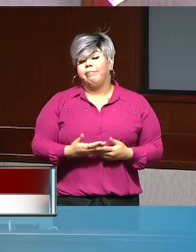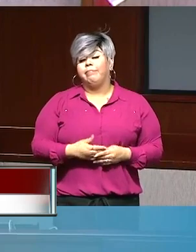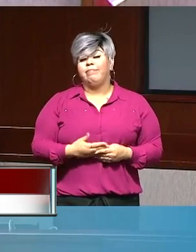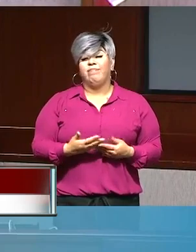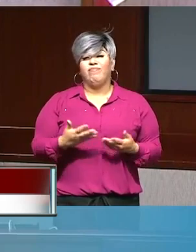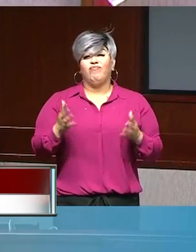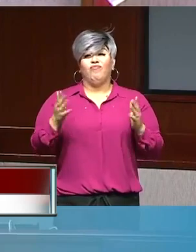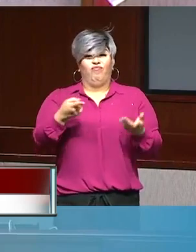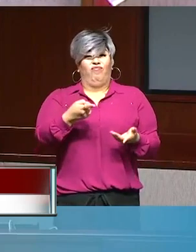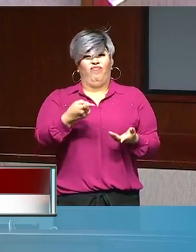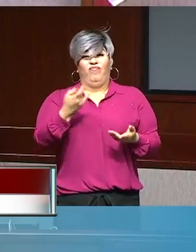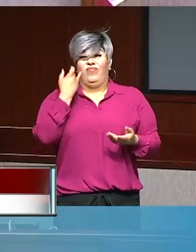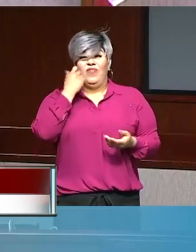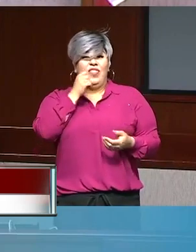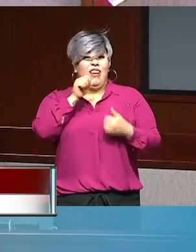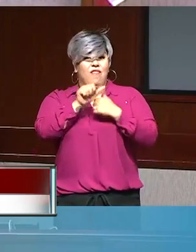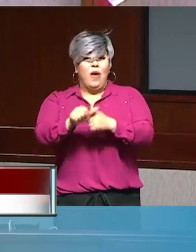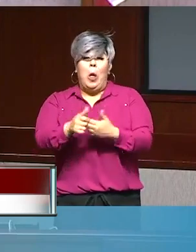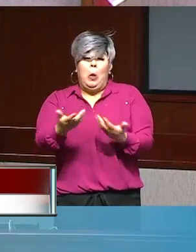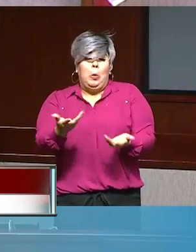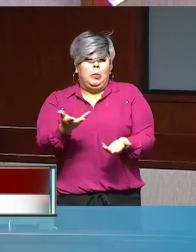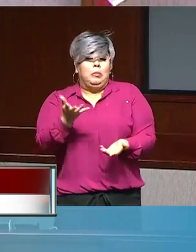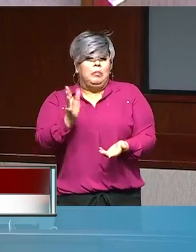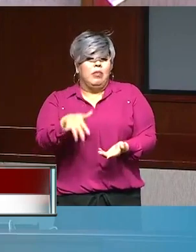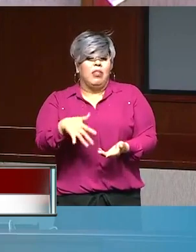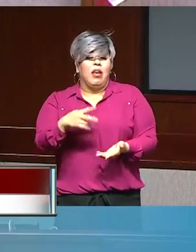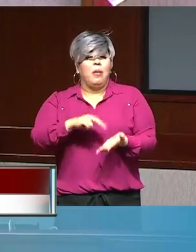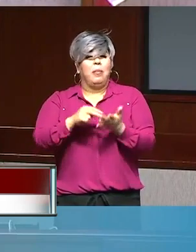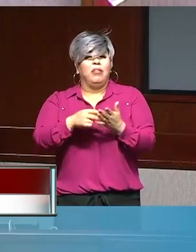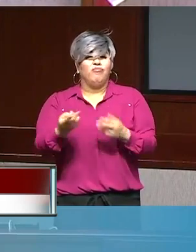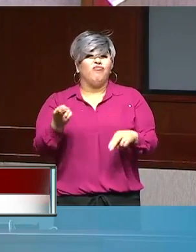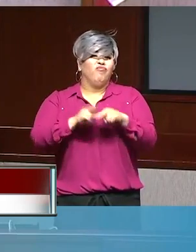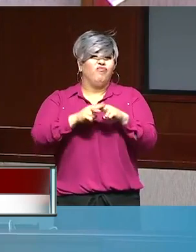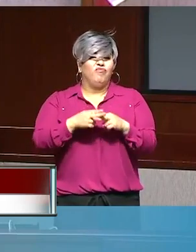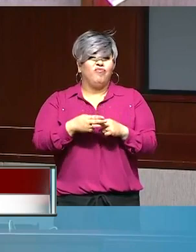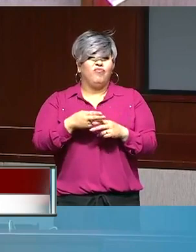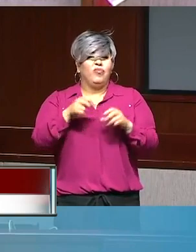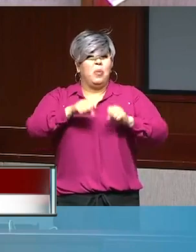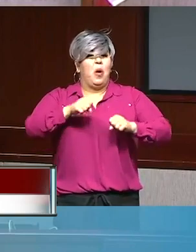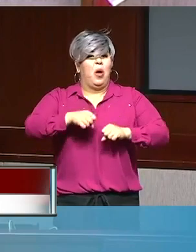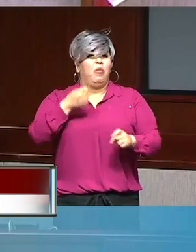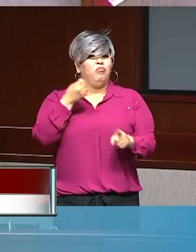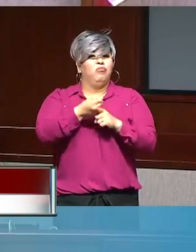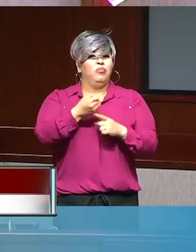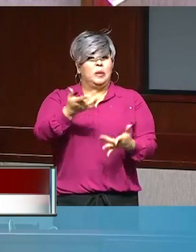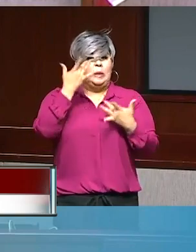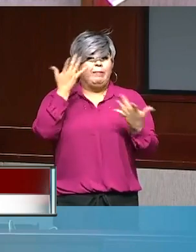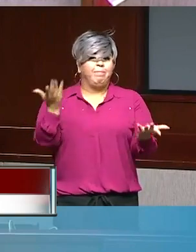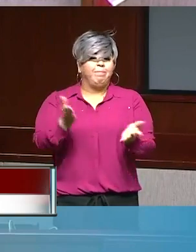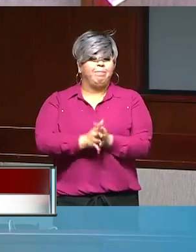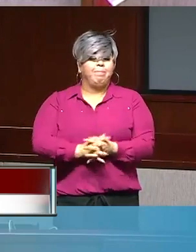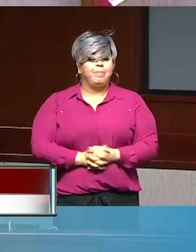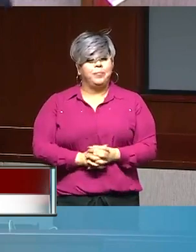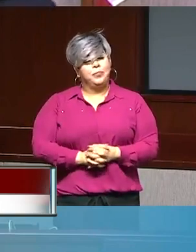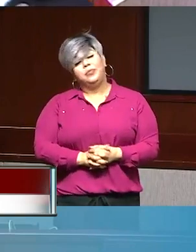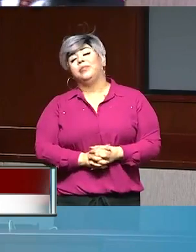doing all those things that we've all talked about ad nauseum here for many, many weeks.